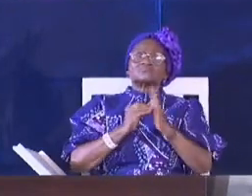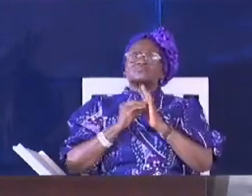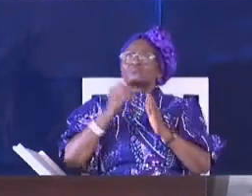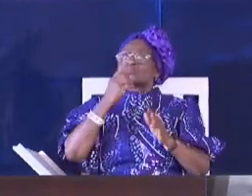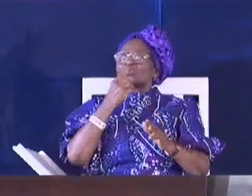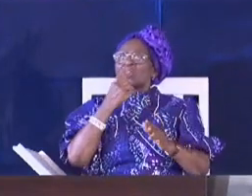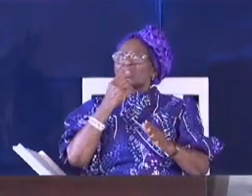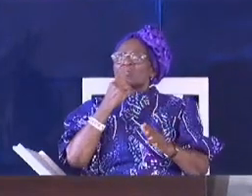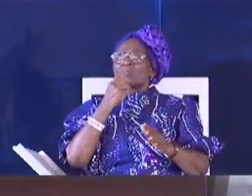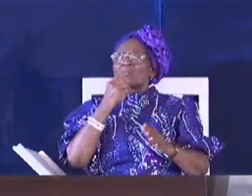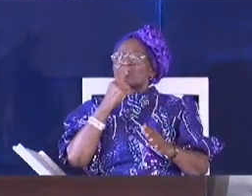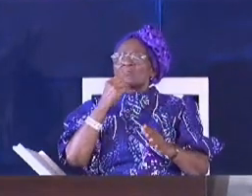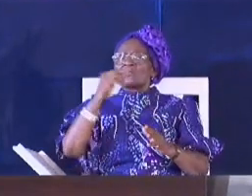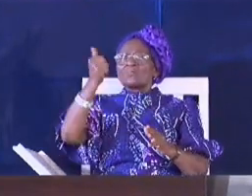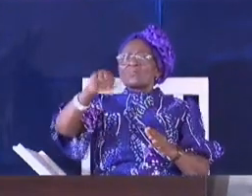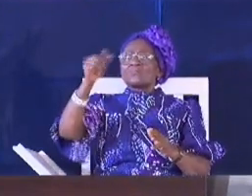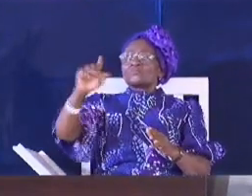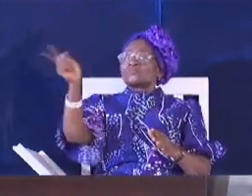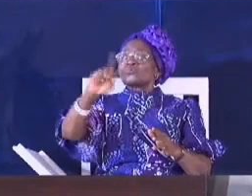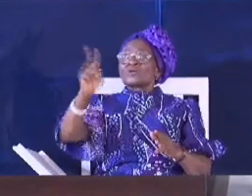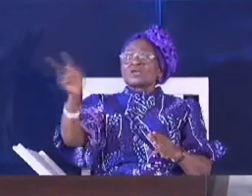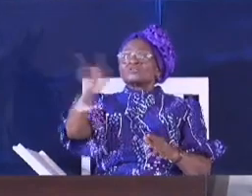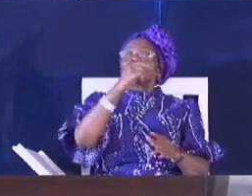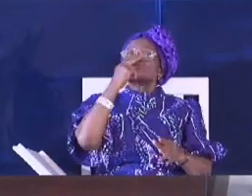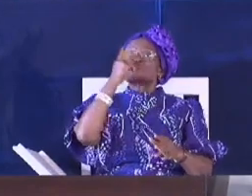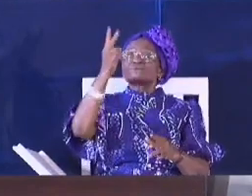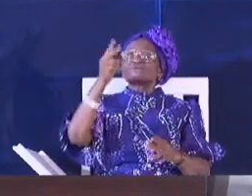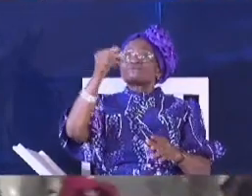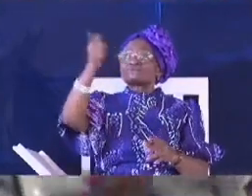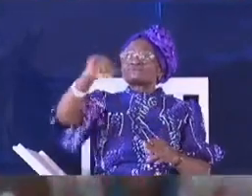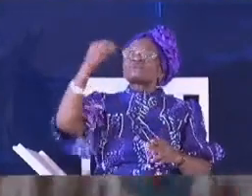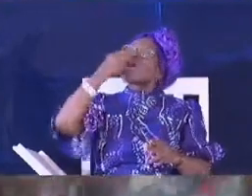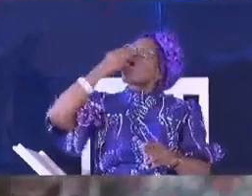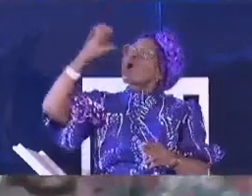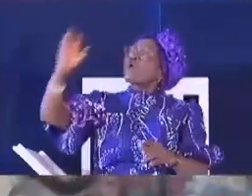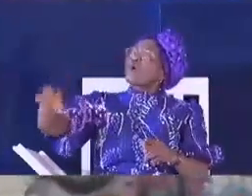anywhere you see any curse, you will cancel it.